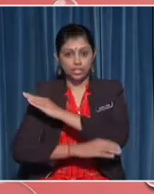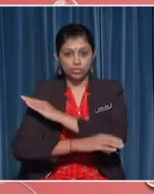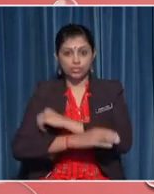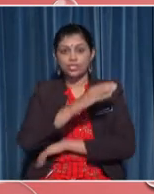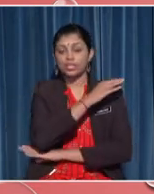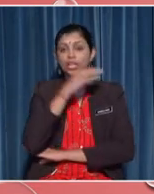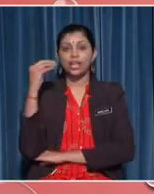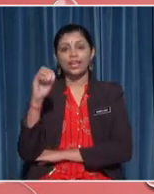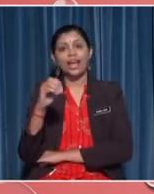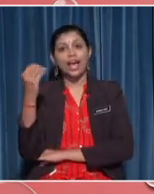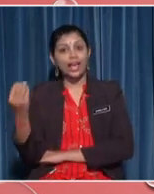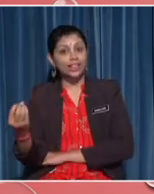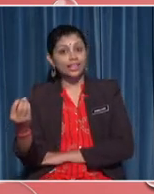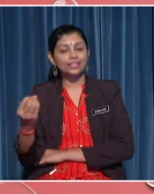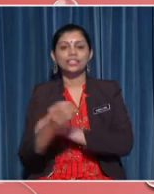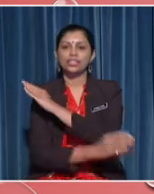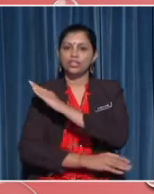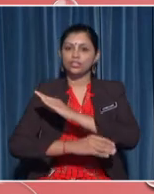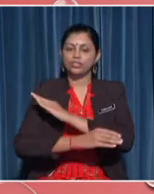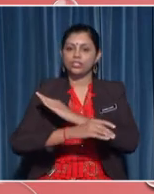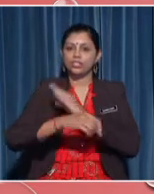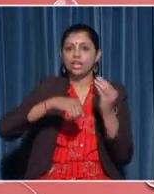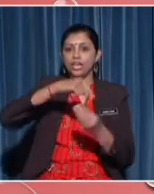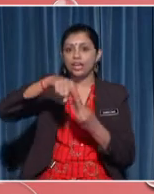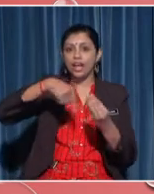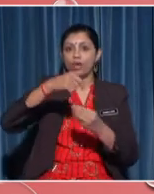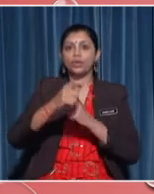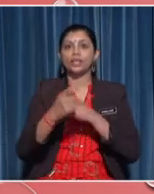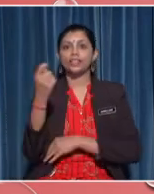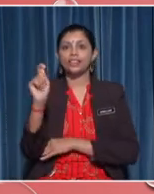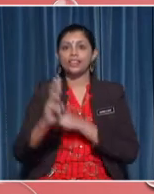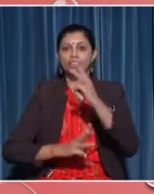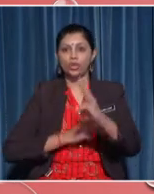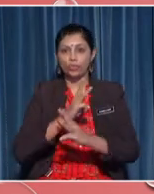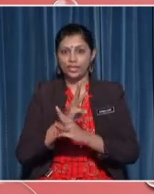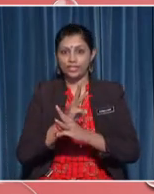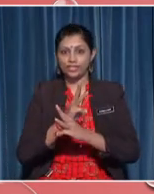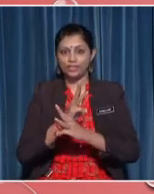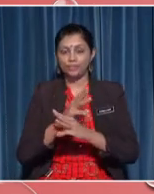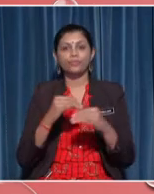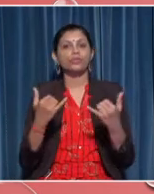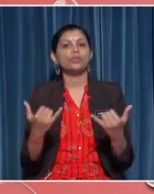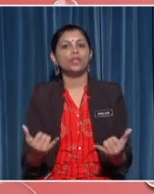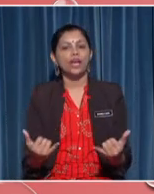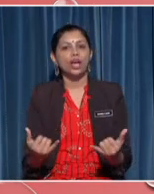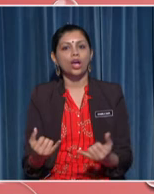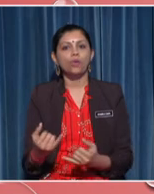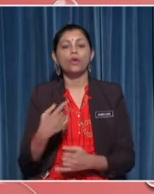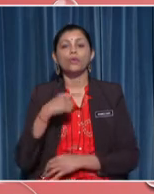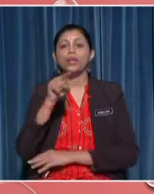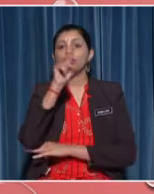other currencies around the world. Now, shall we do some